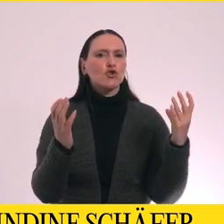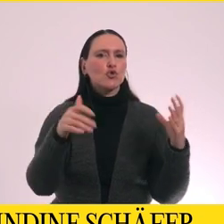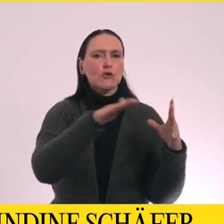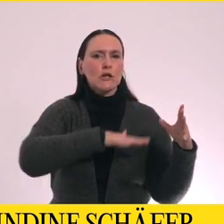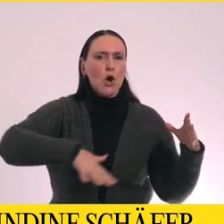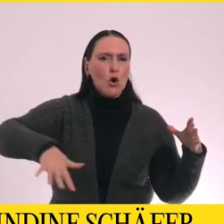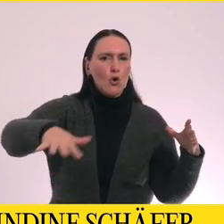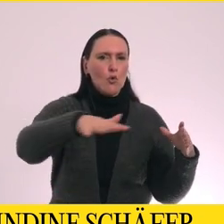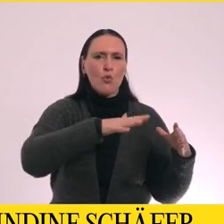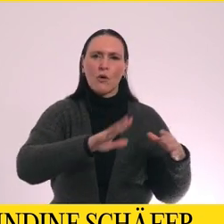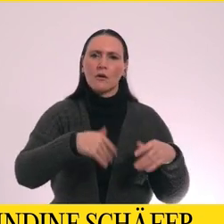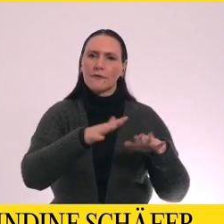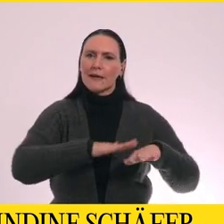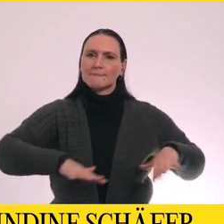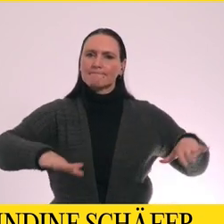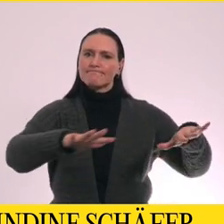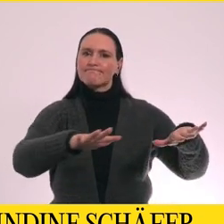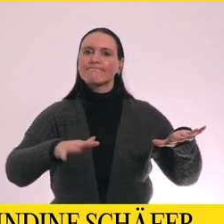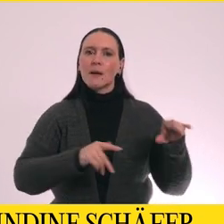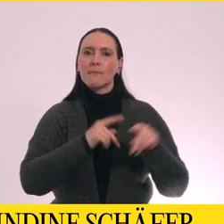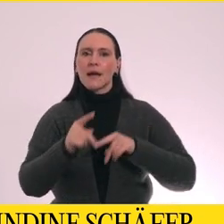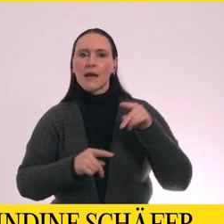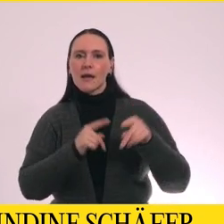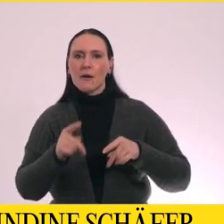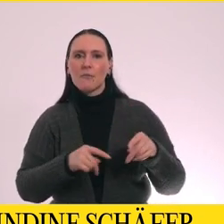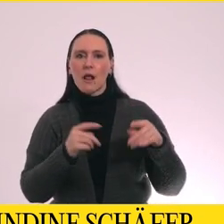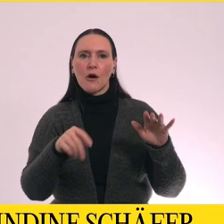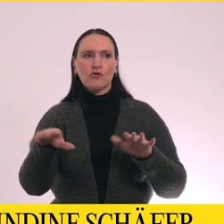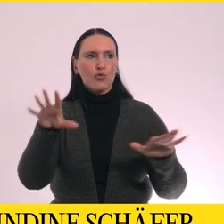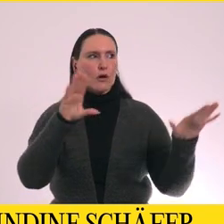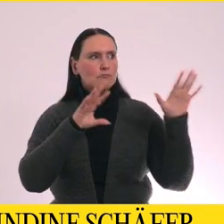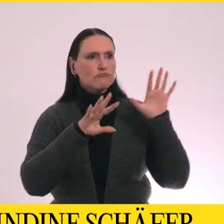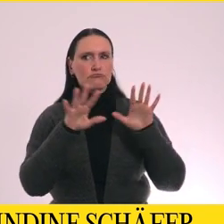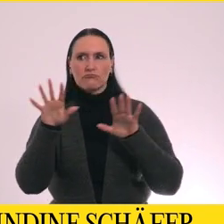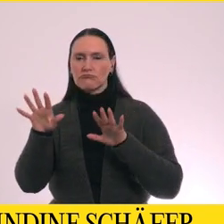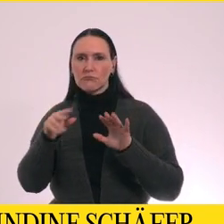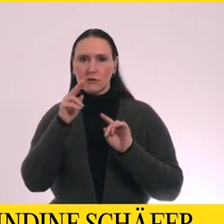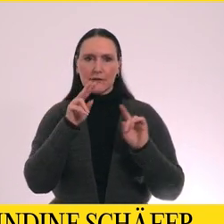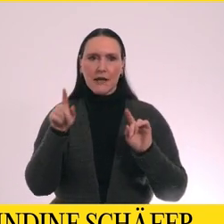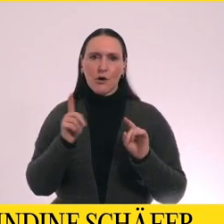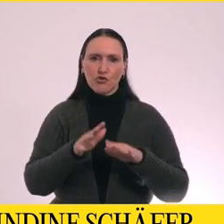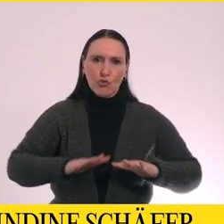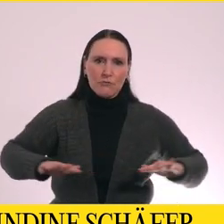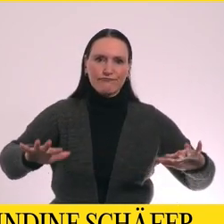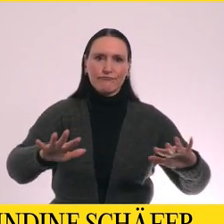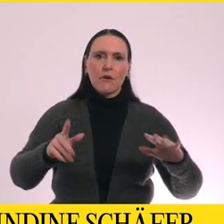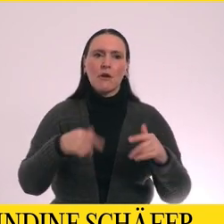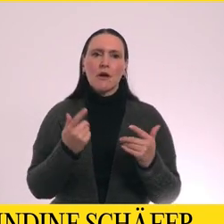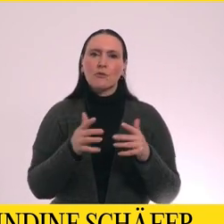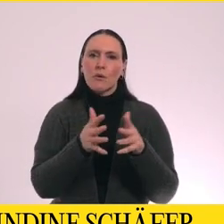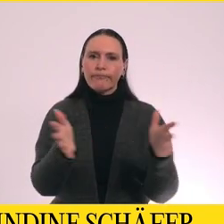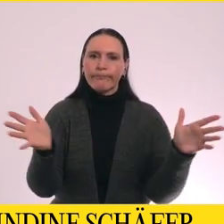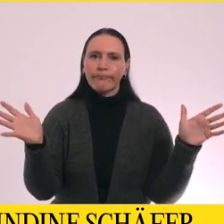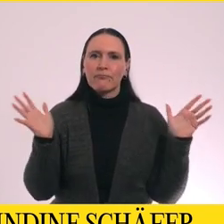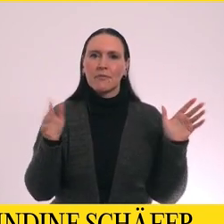people, the connections that are made within the studio then sort of radiate out into the wider areas of people's lives.